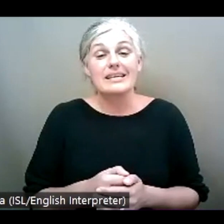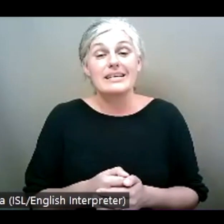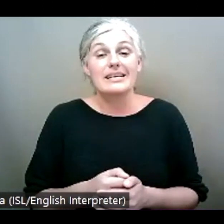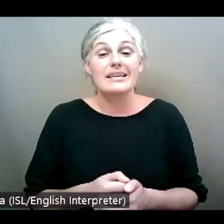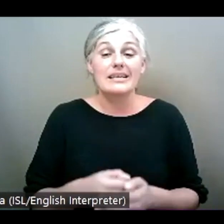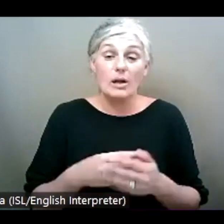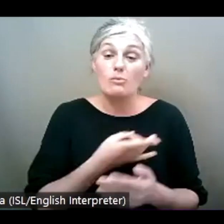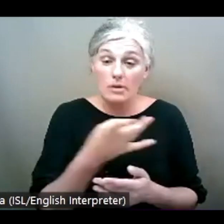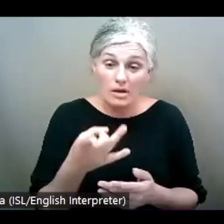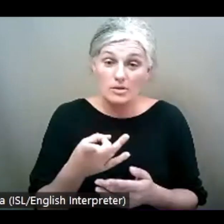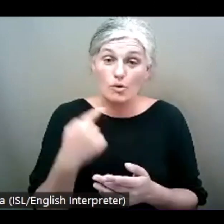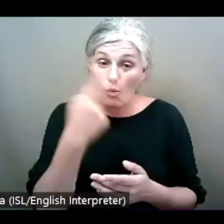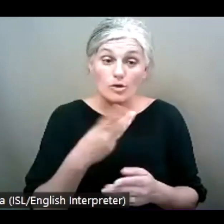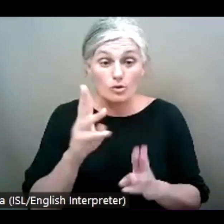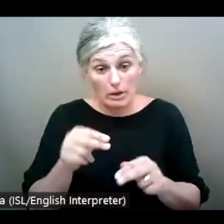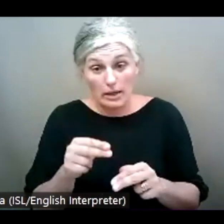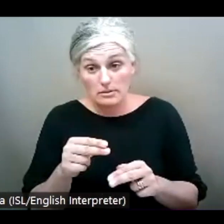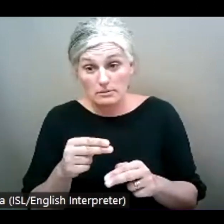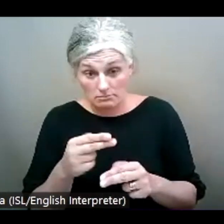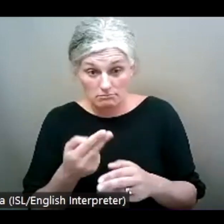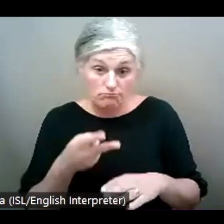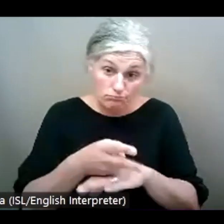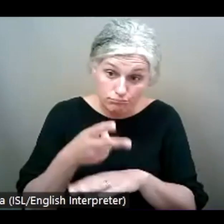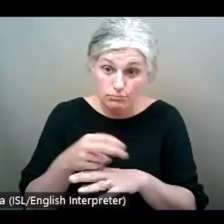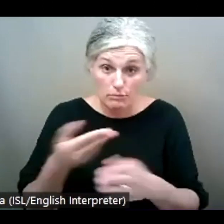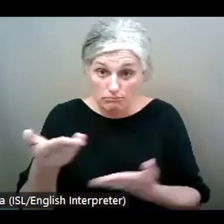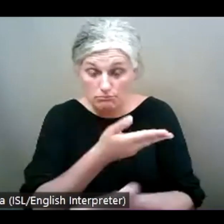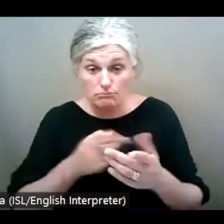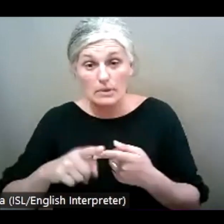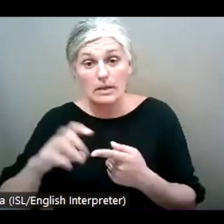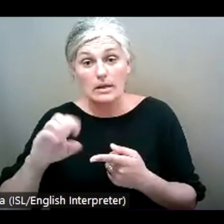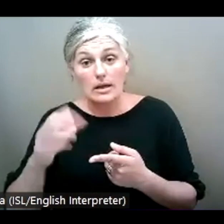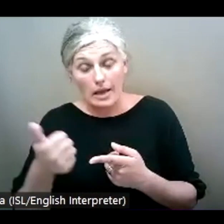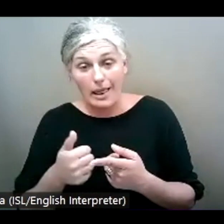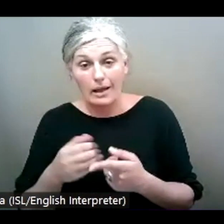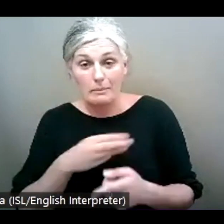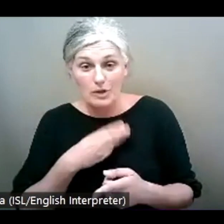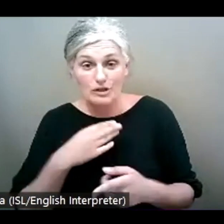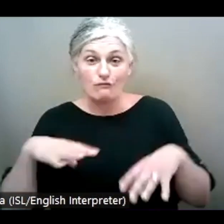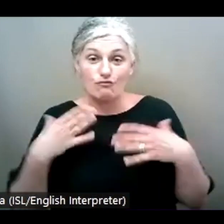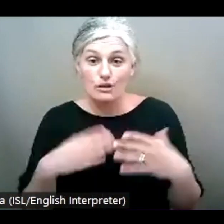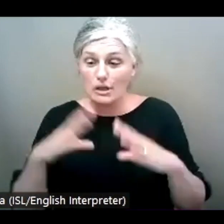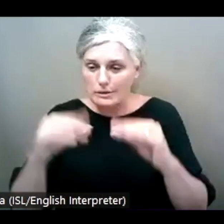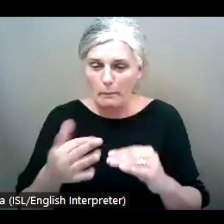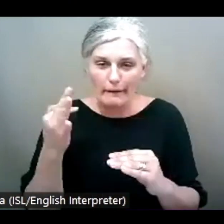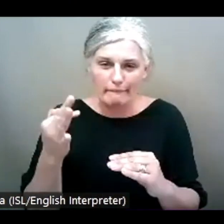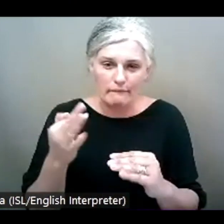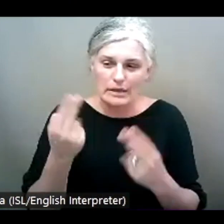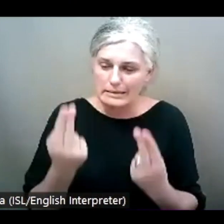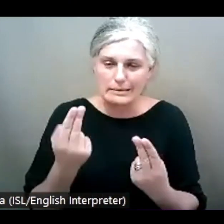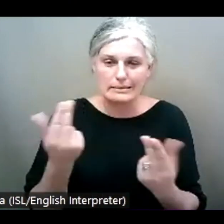odd time I jump in to just speed you up. And other be feel free to stop me if